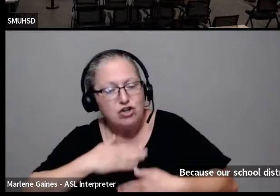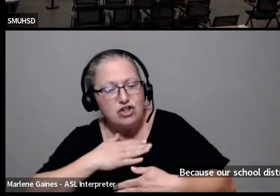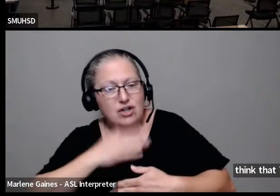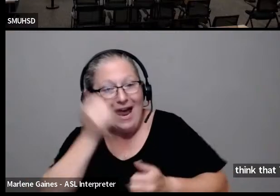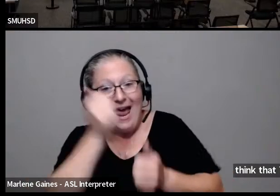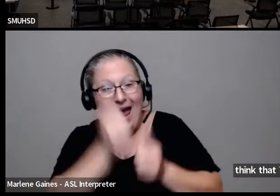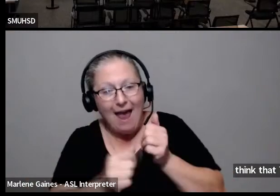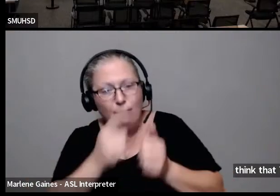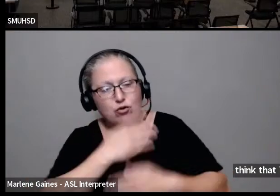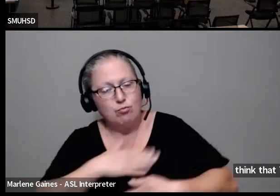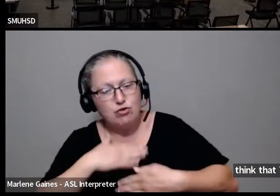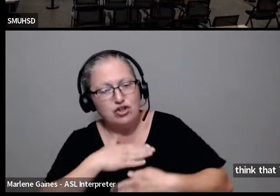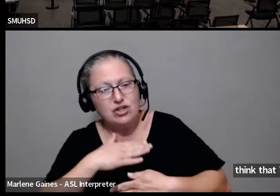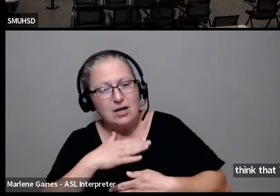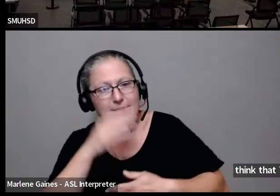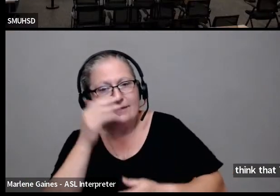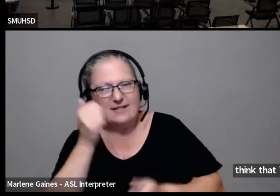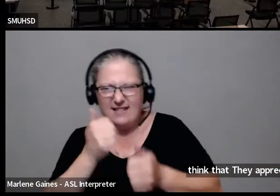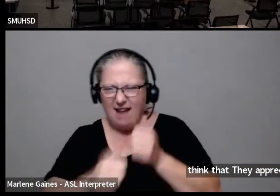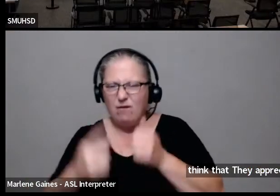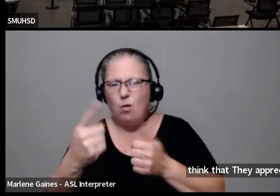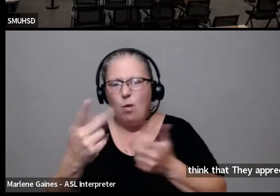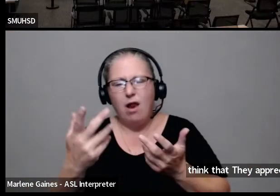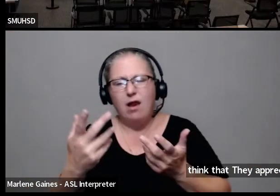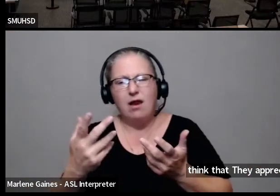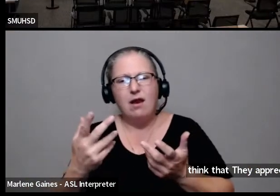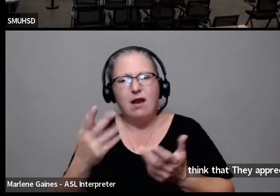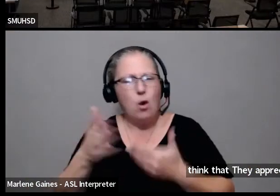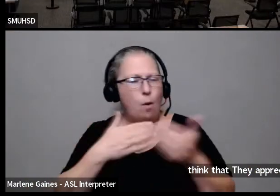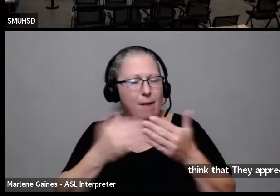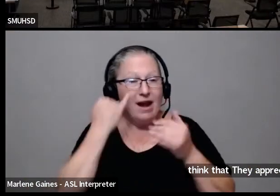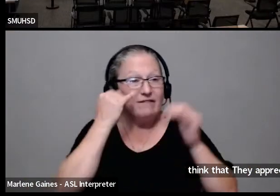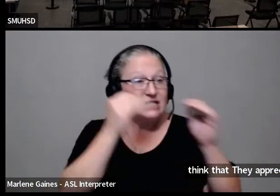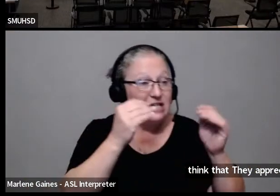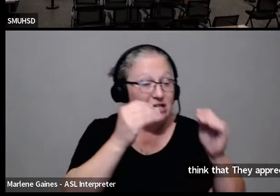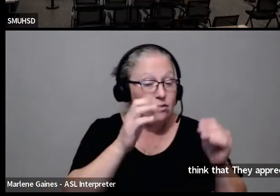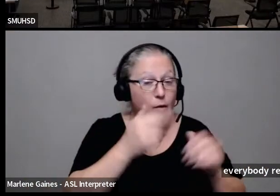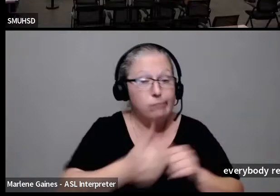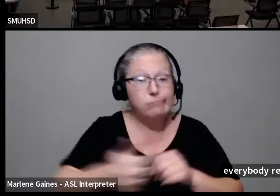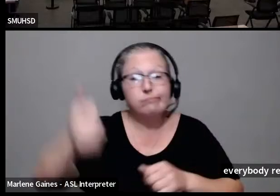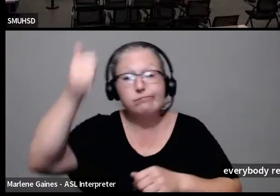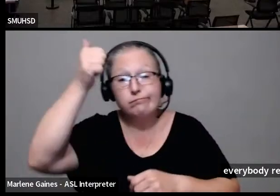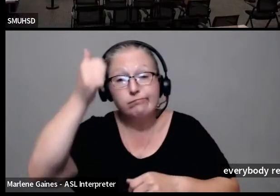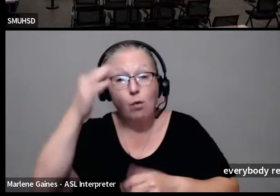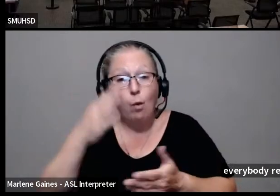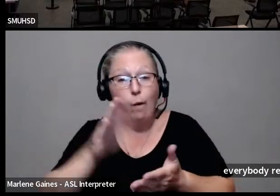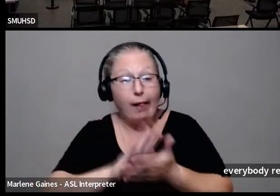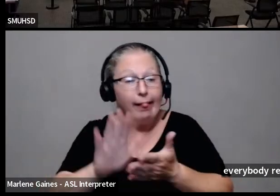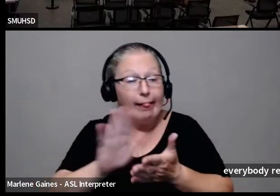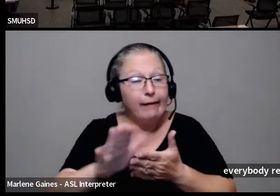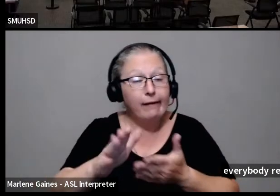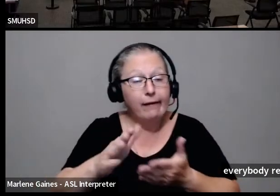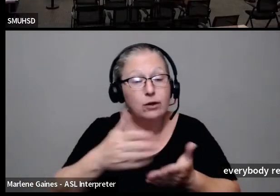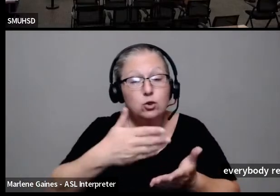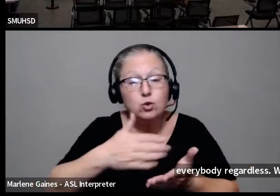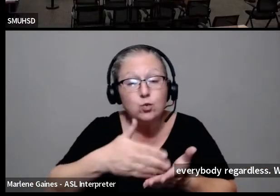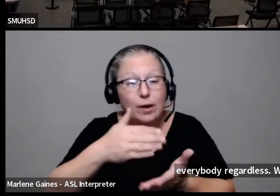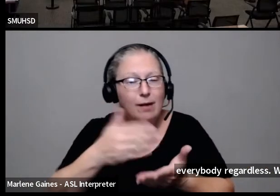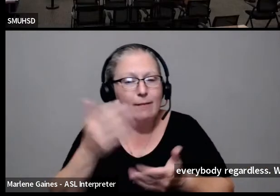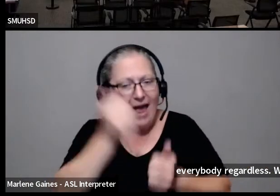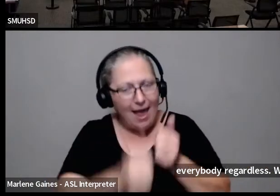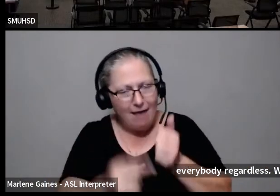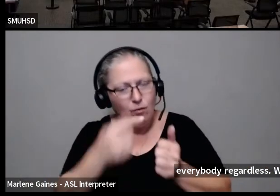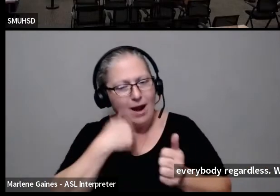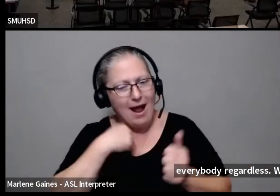everyone appreciates everybody, regardless whether you're teaching, you're in charge, or sweeping the floor. Everyone has a